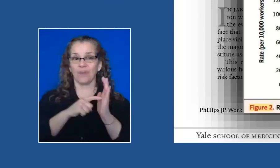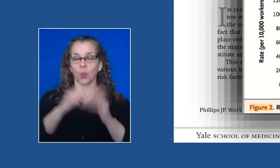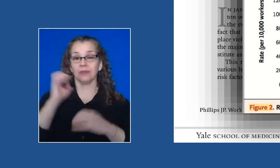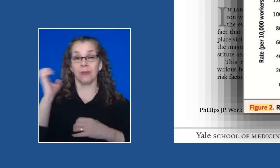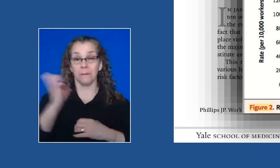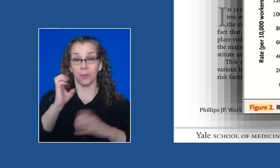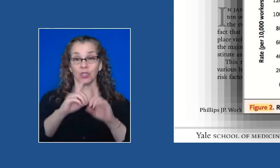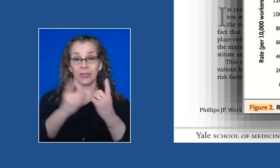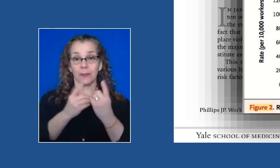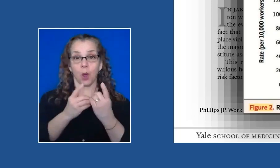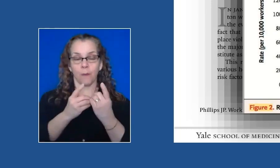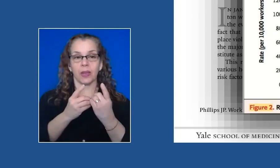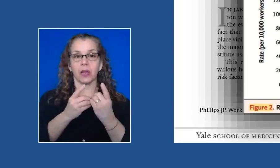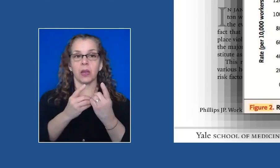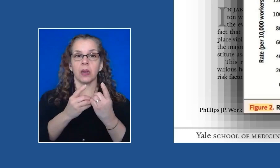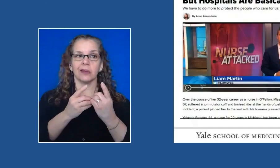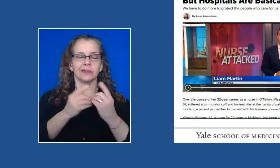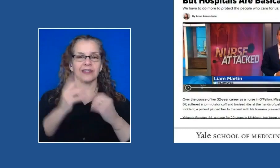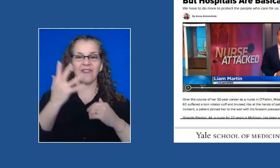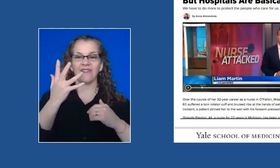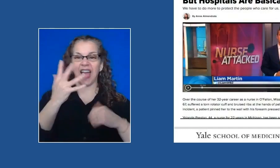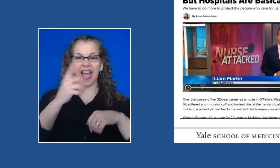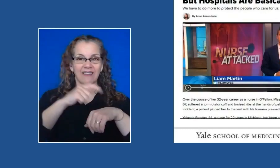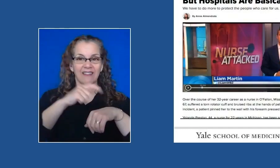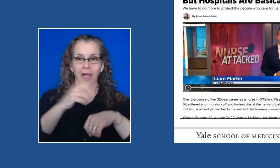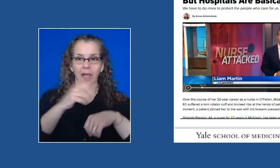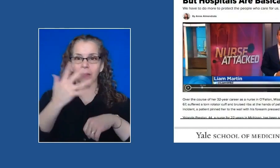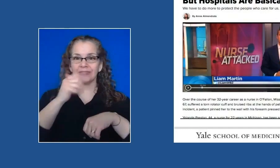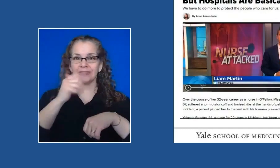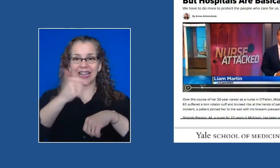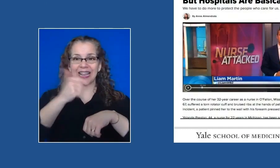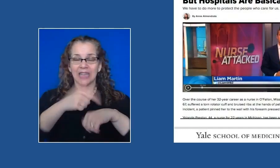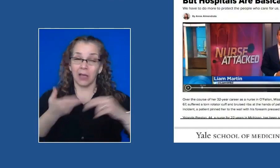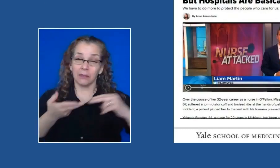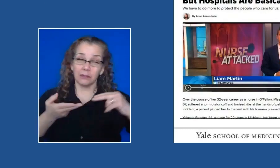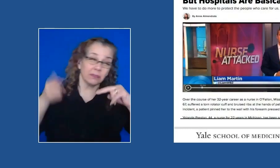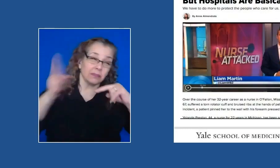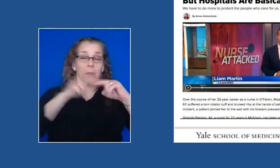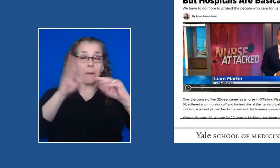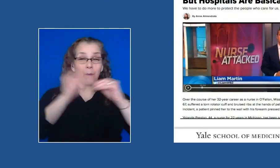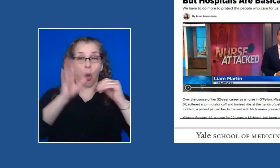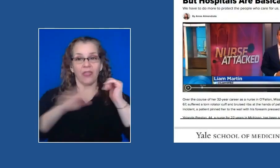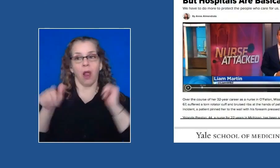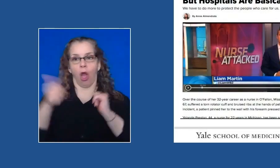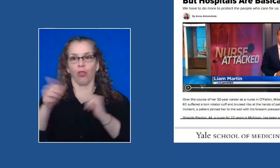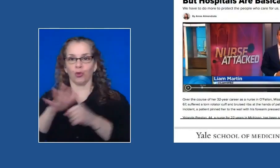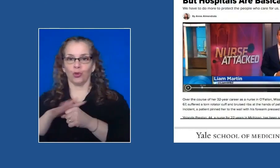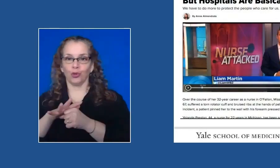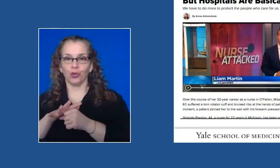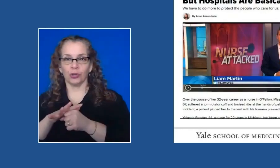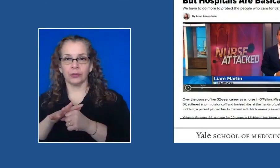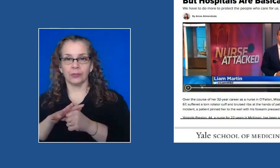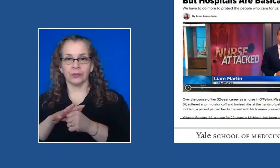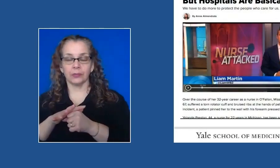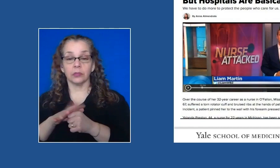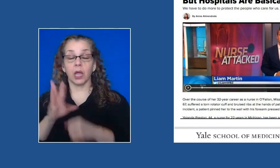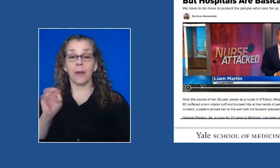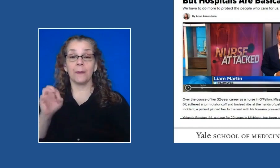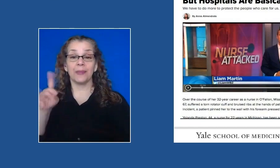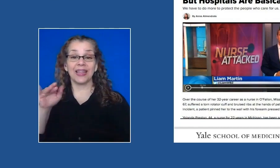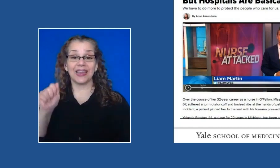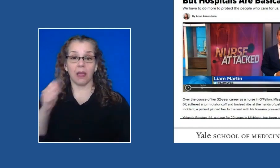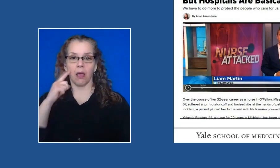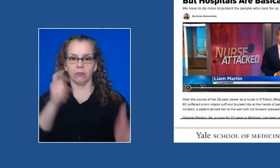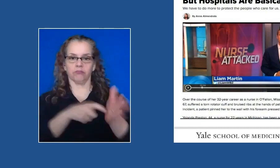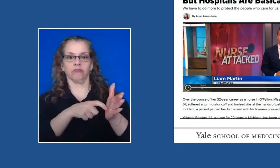5 to 10 times higher than any other setting. The media actually has also highlighted this, talking about the fact that